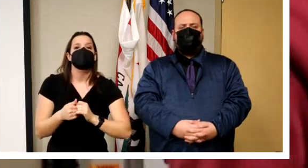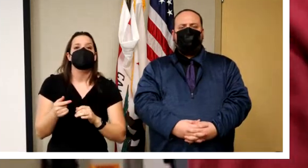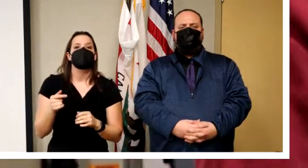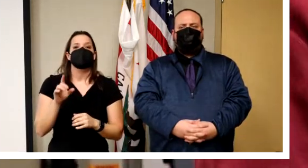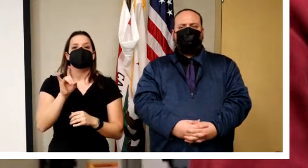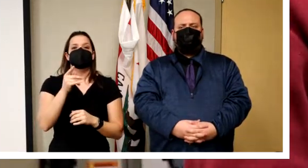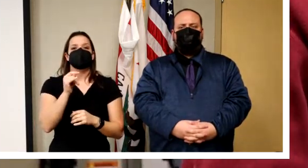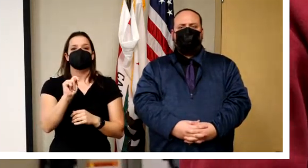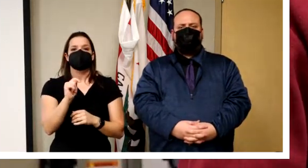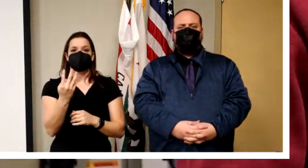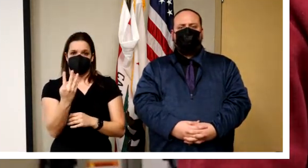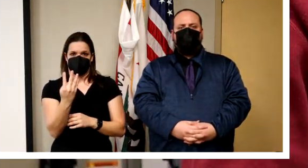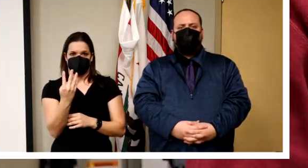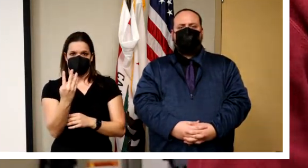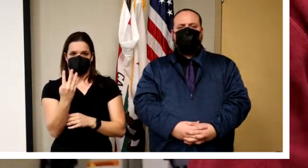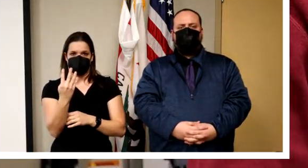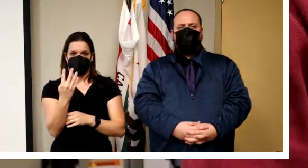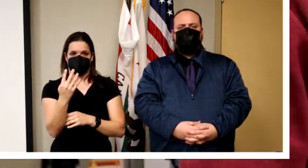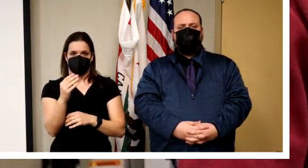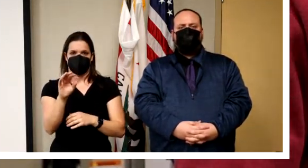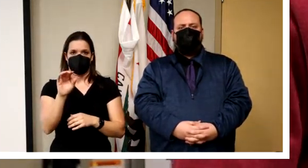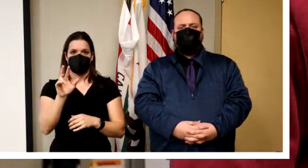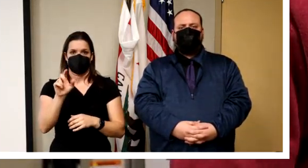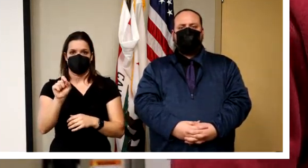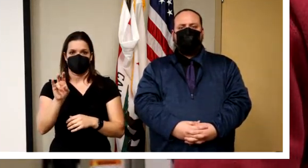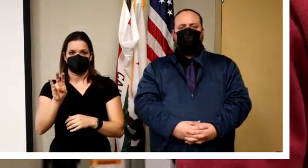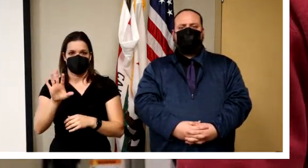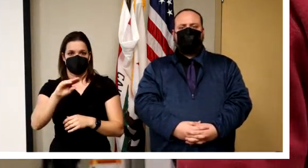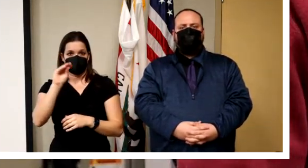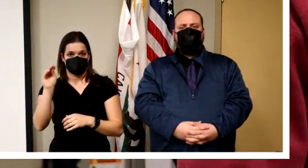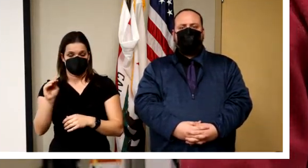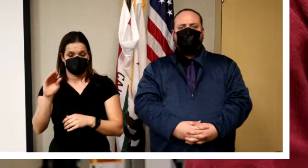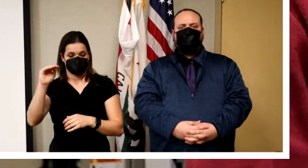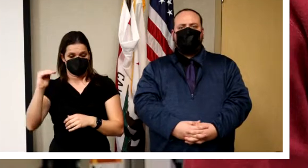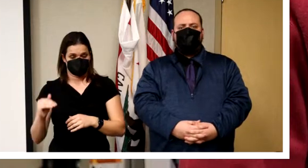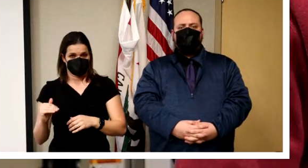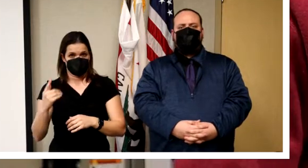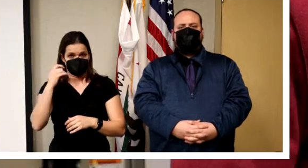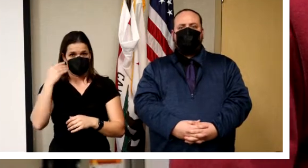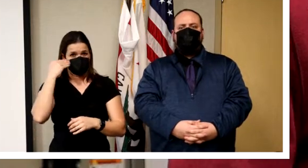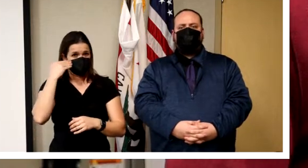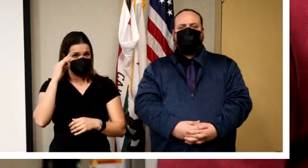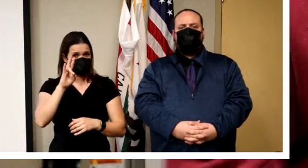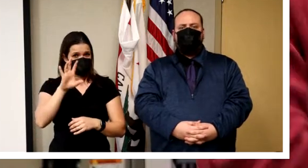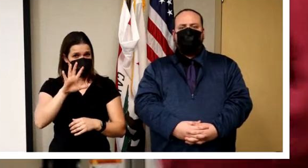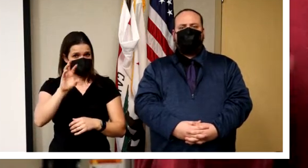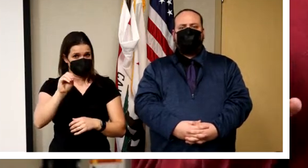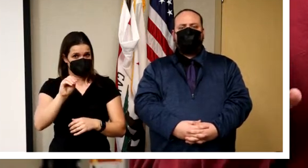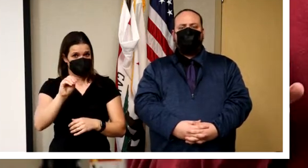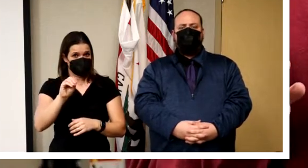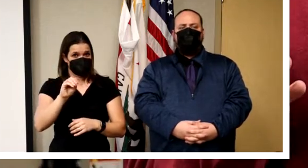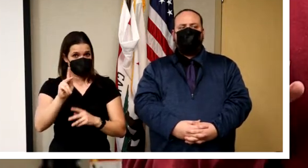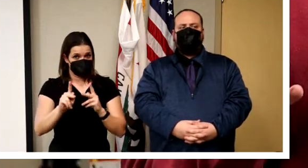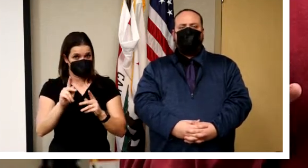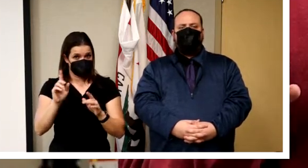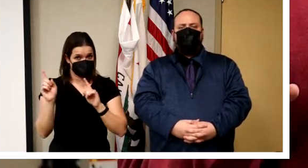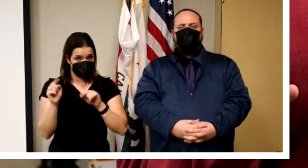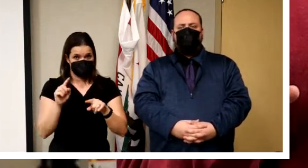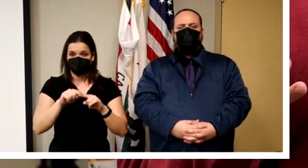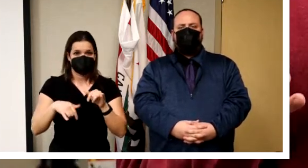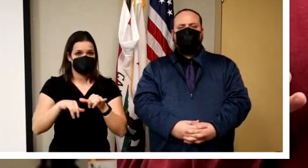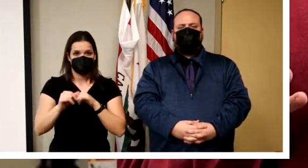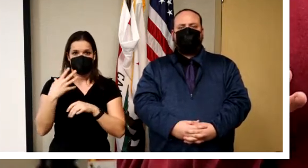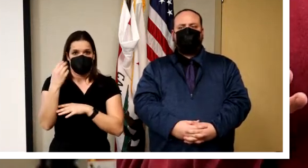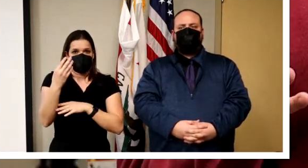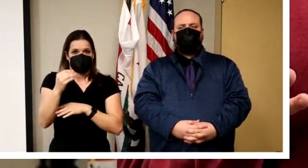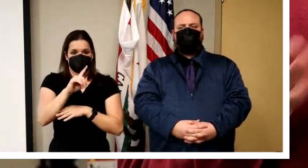took District 4 down by 3.75% because we know there's 750 people that are coming, but you still can't go outside the zone of the 10%. Does